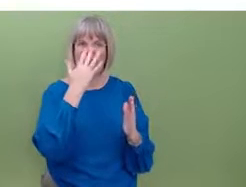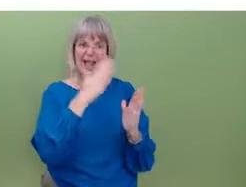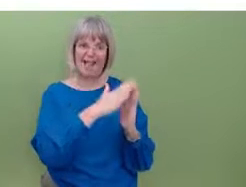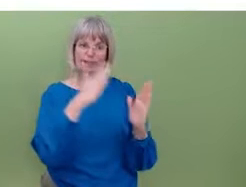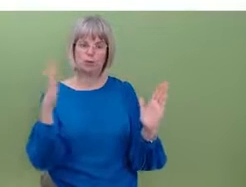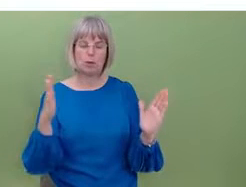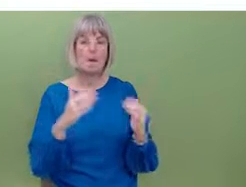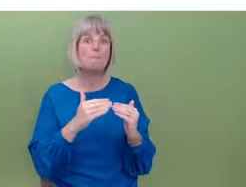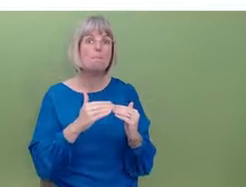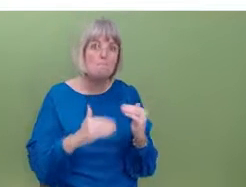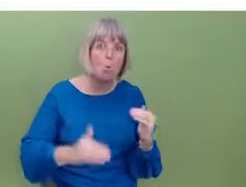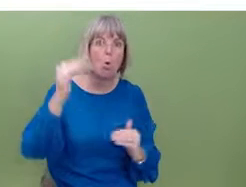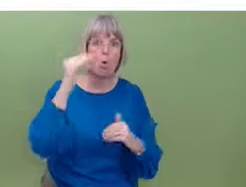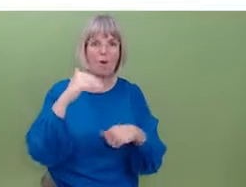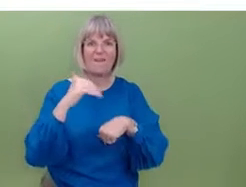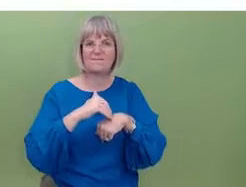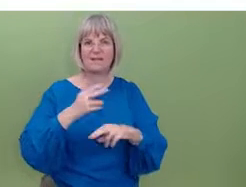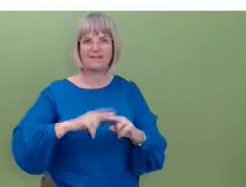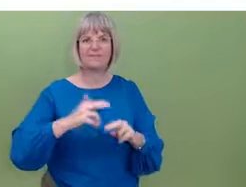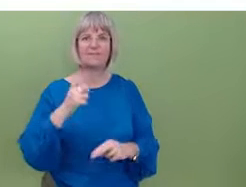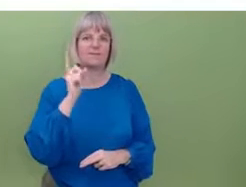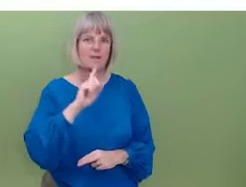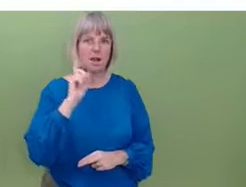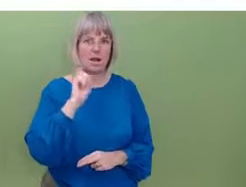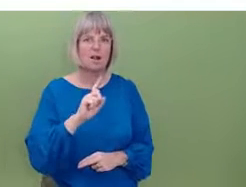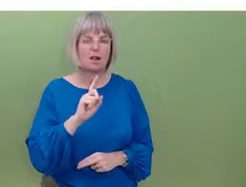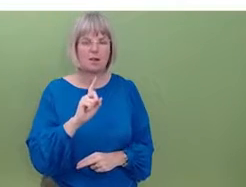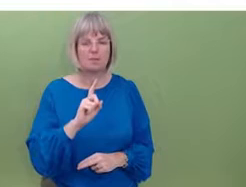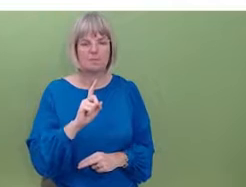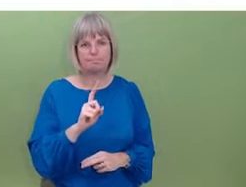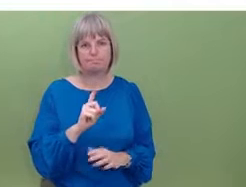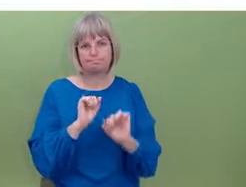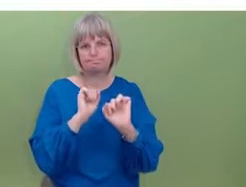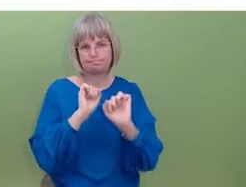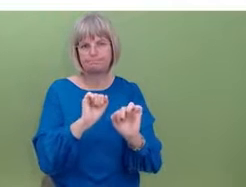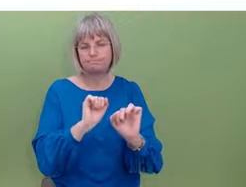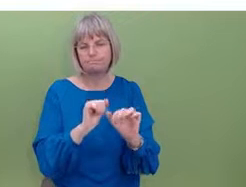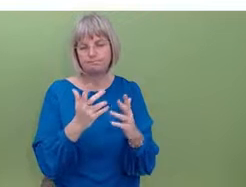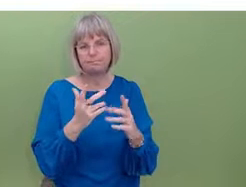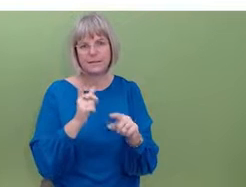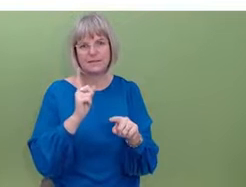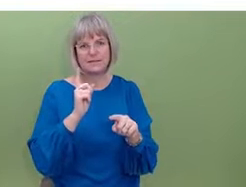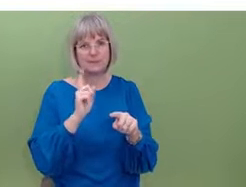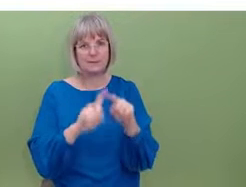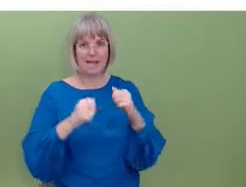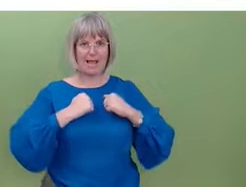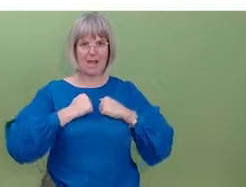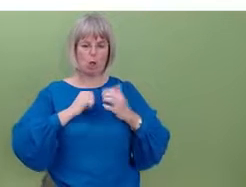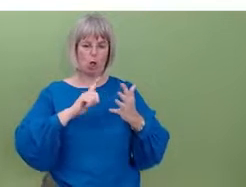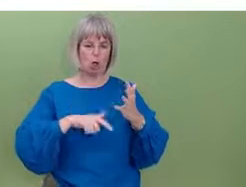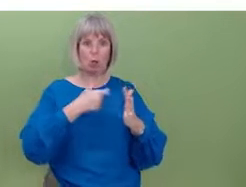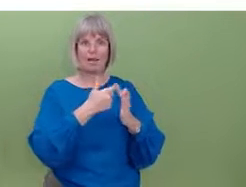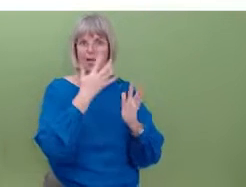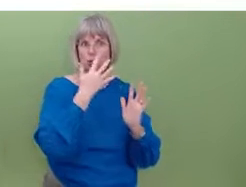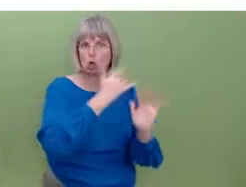female, particularly across population surveys. Of course, the UK household survey shows the same